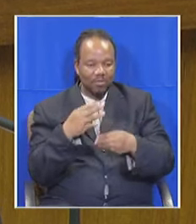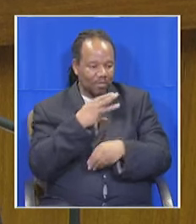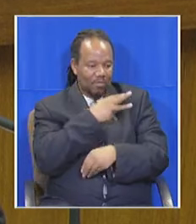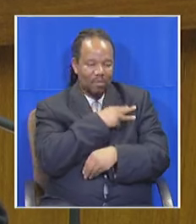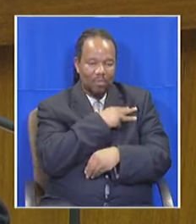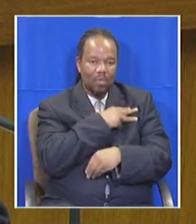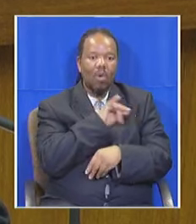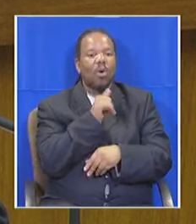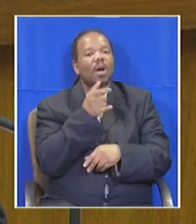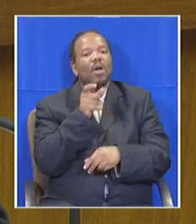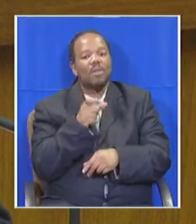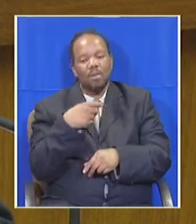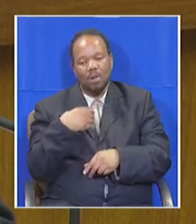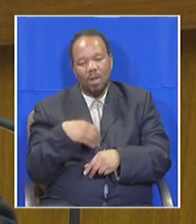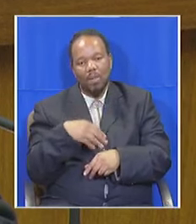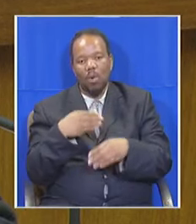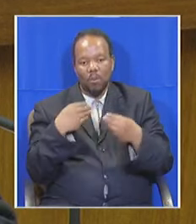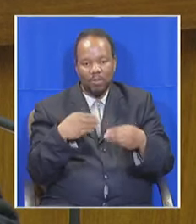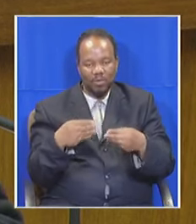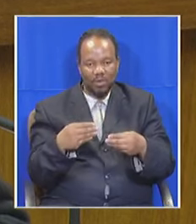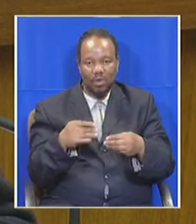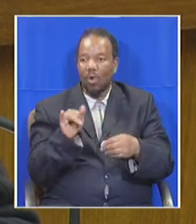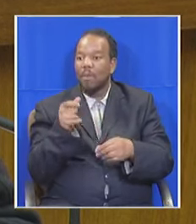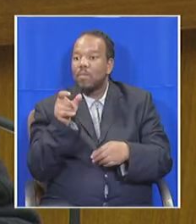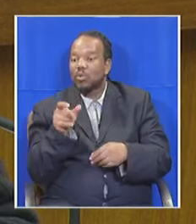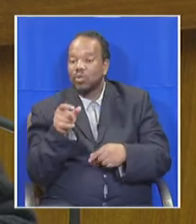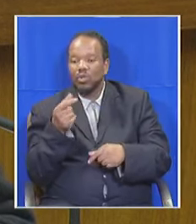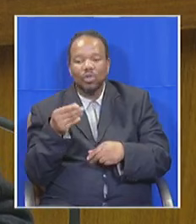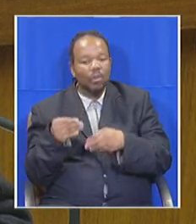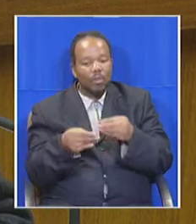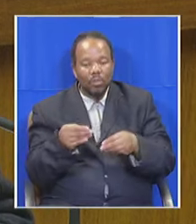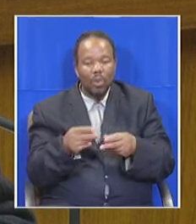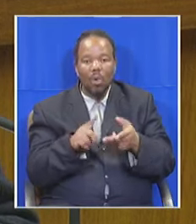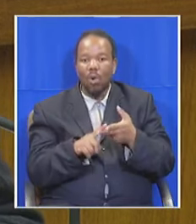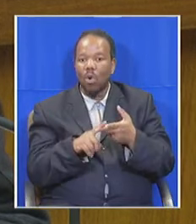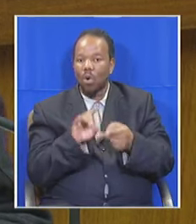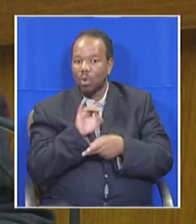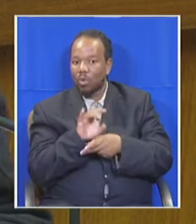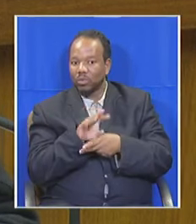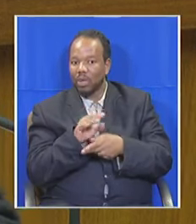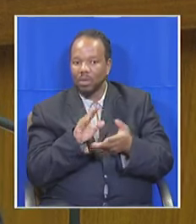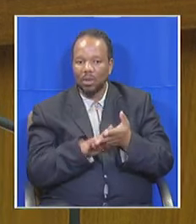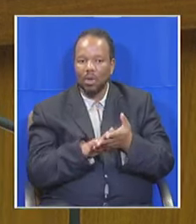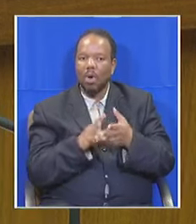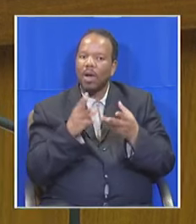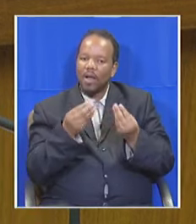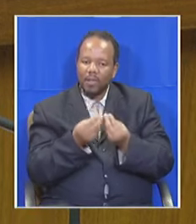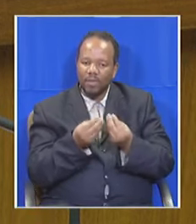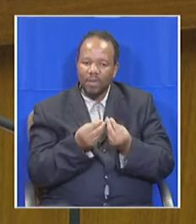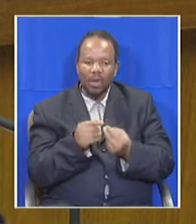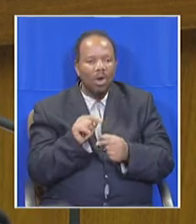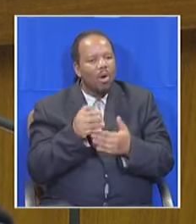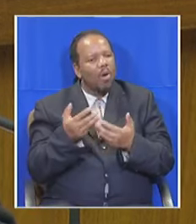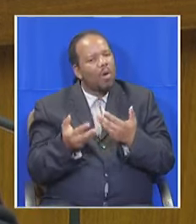client as an independent contractor or consultant or agent. C, any person who renders services